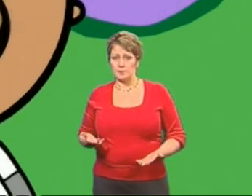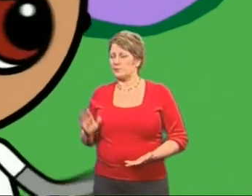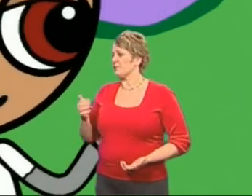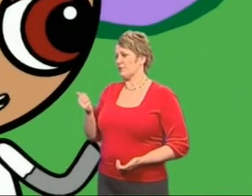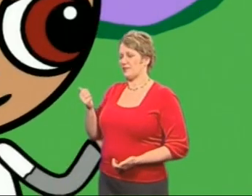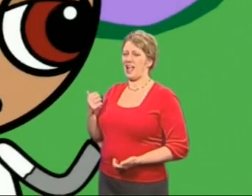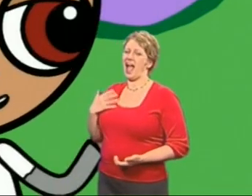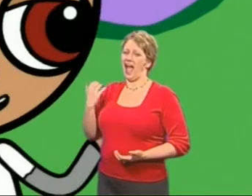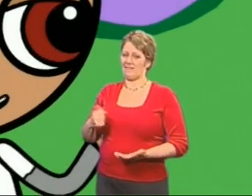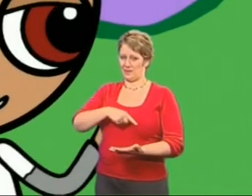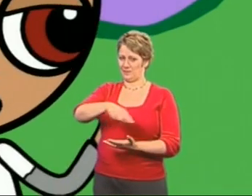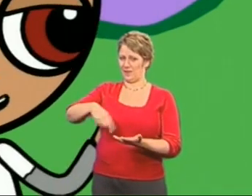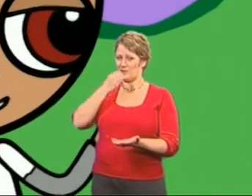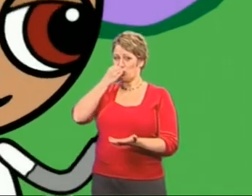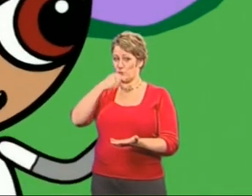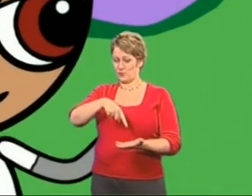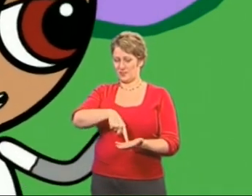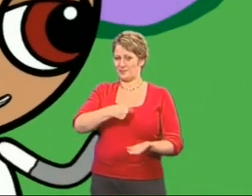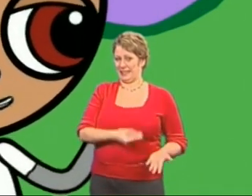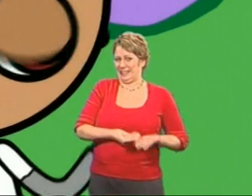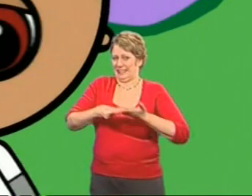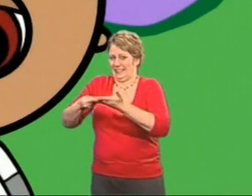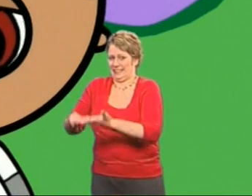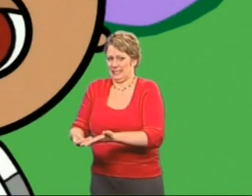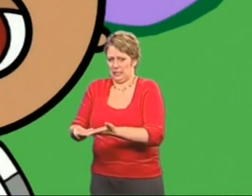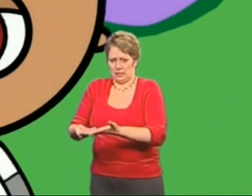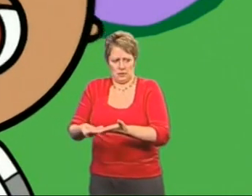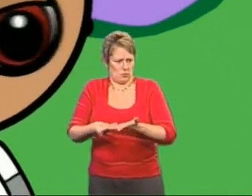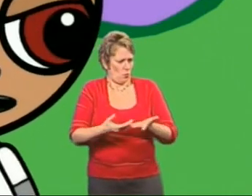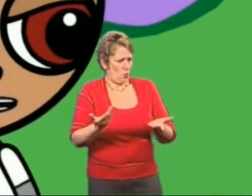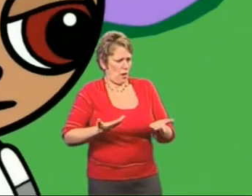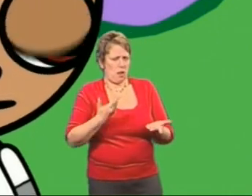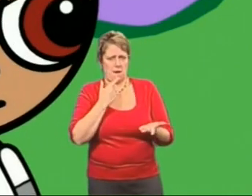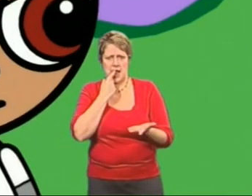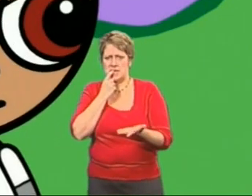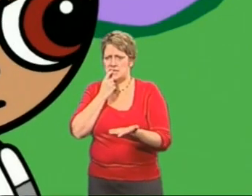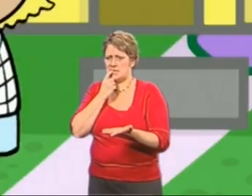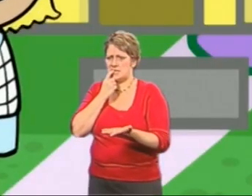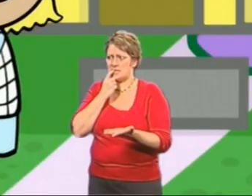okay. I brought a plate of food back from Jarm with me. Now, where did I put it?